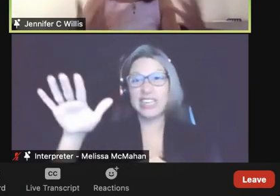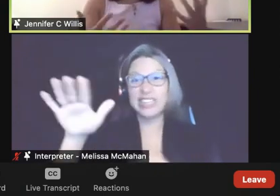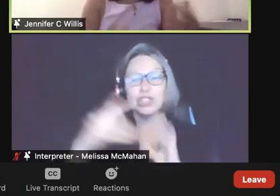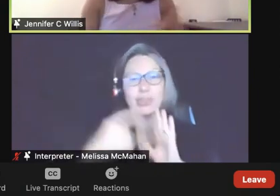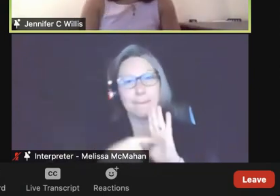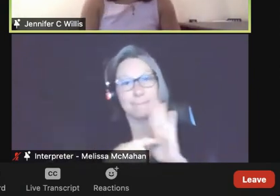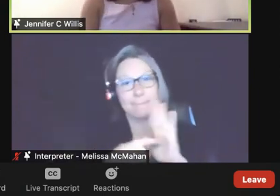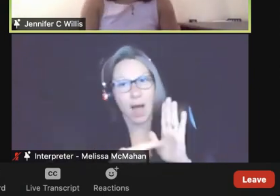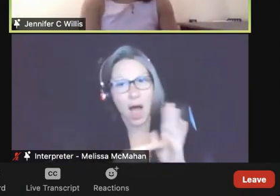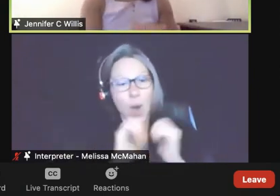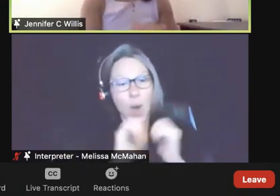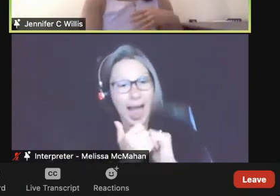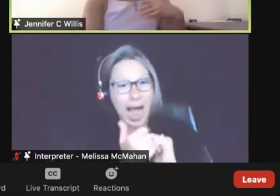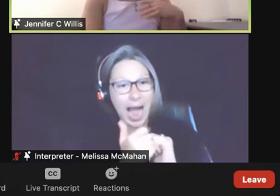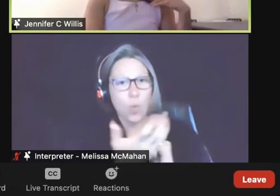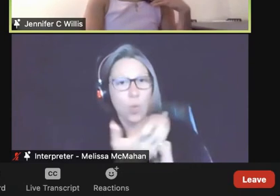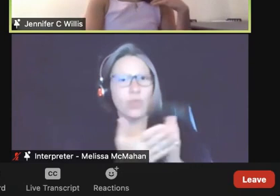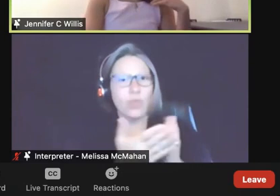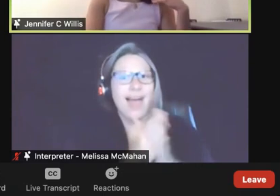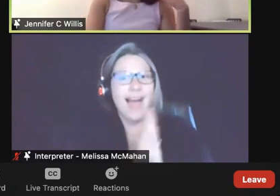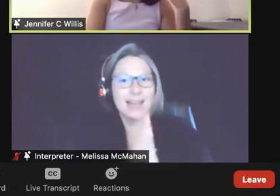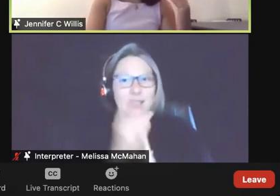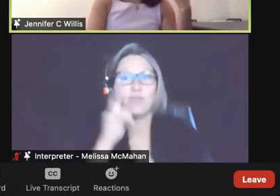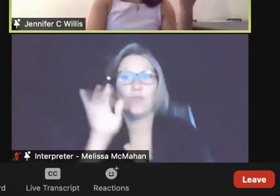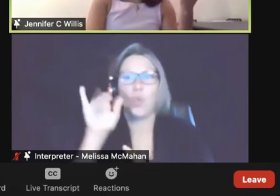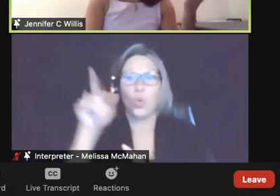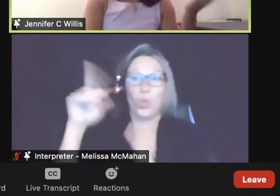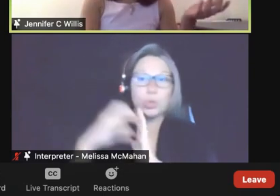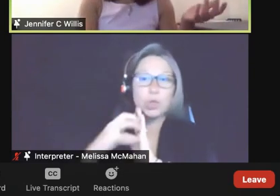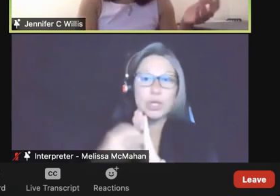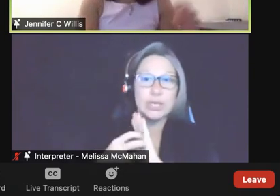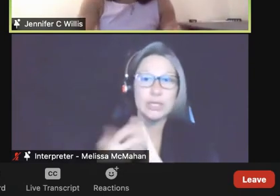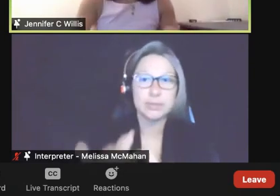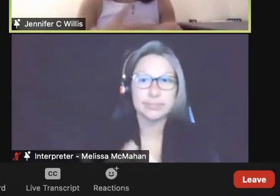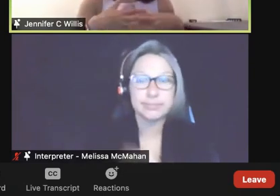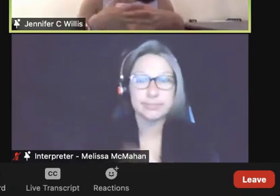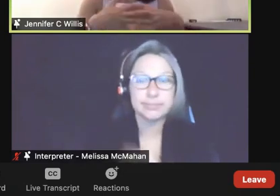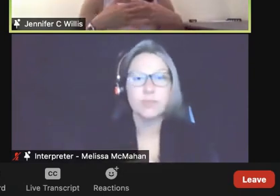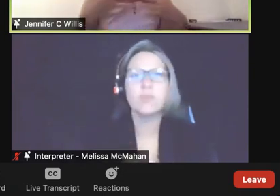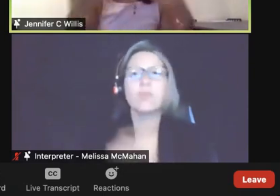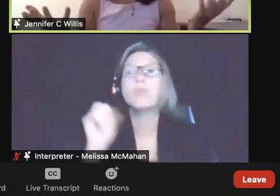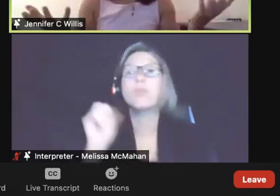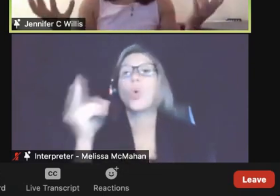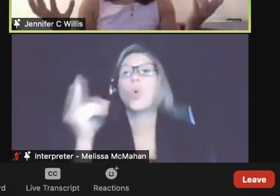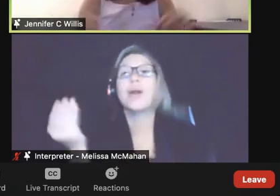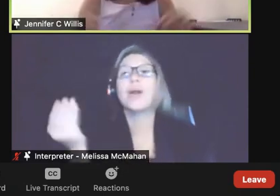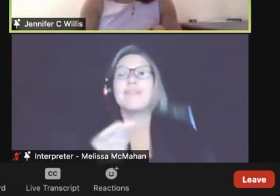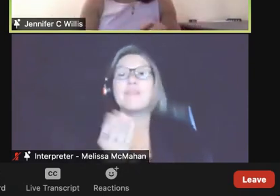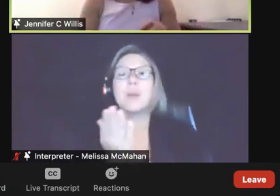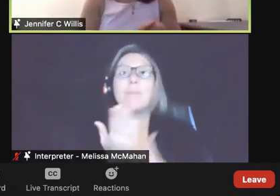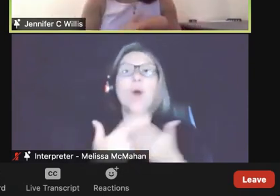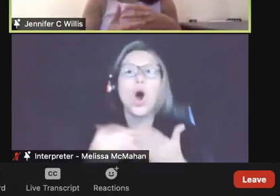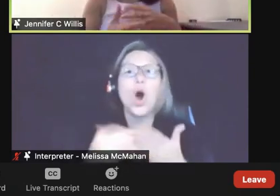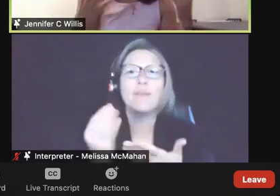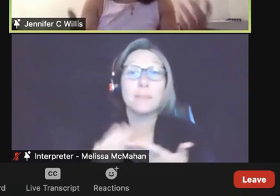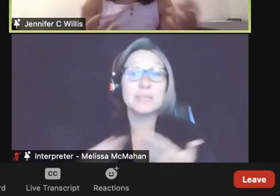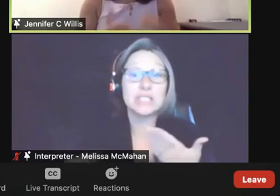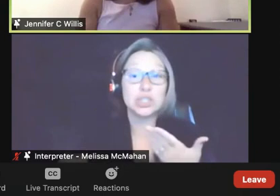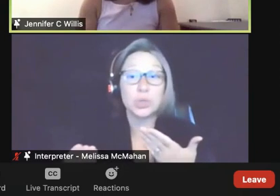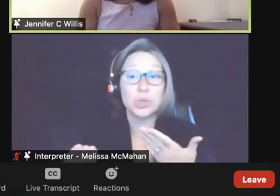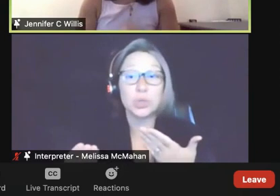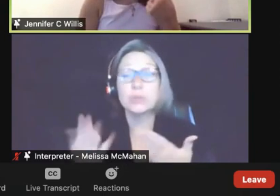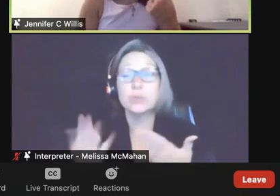ask for that item that they need. Giving them only part of the materials that they need, setting them up for a mealtime, and you've got your